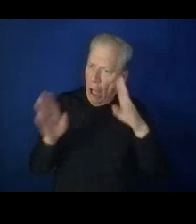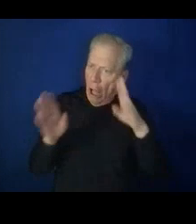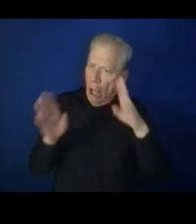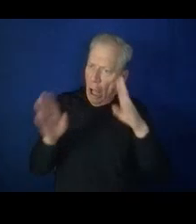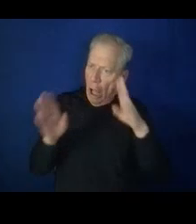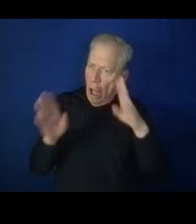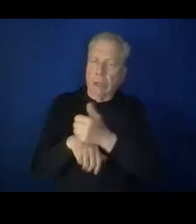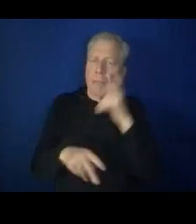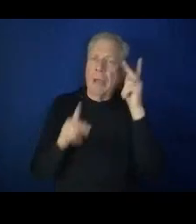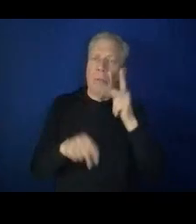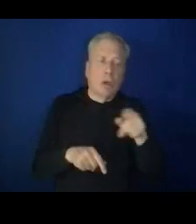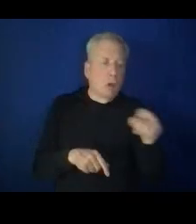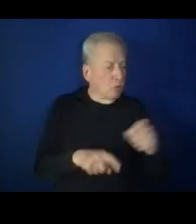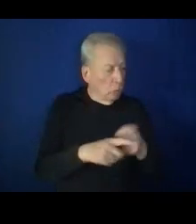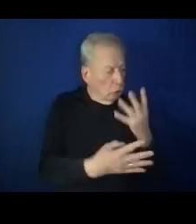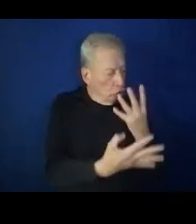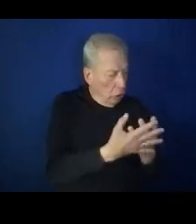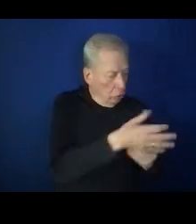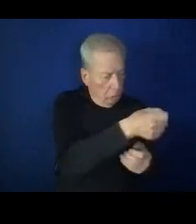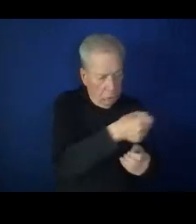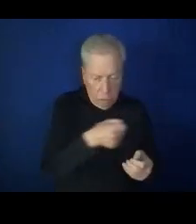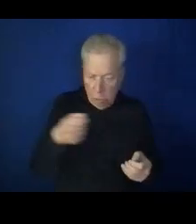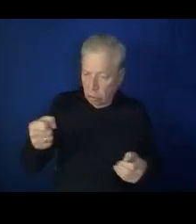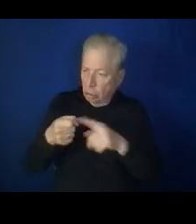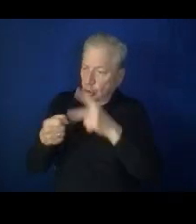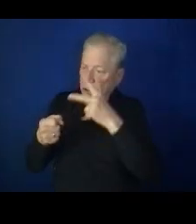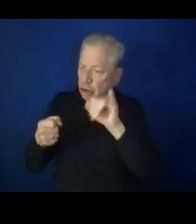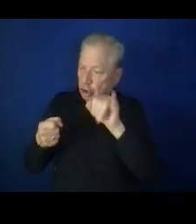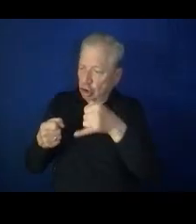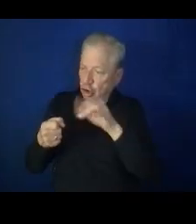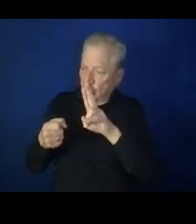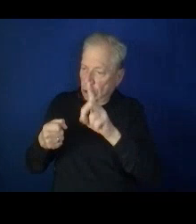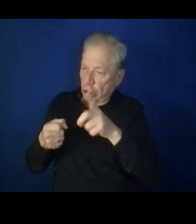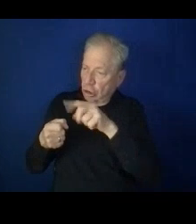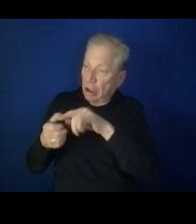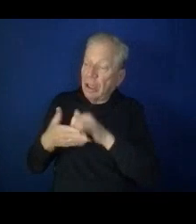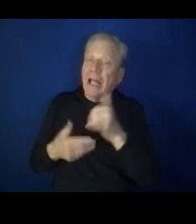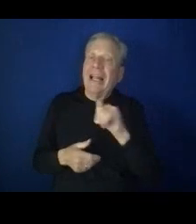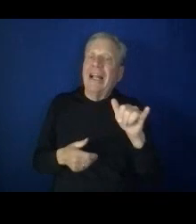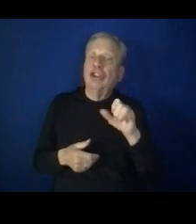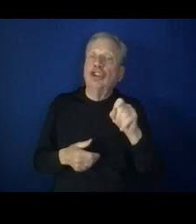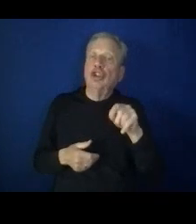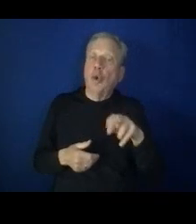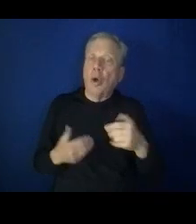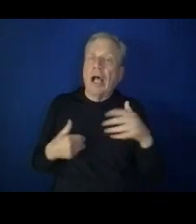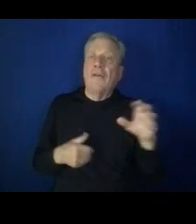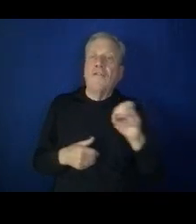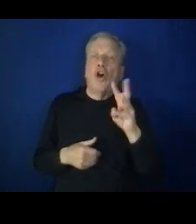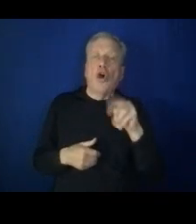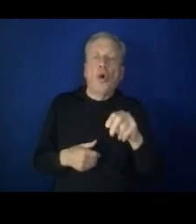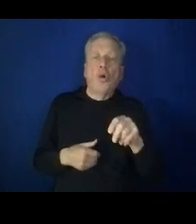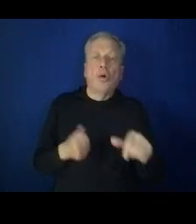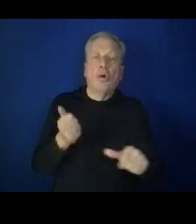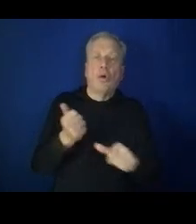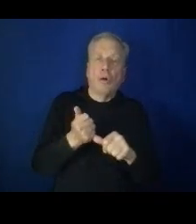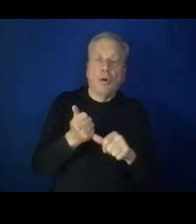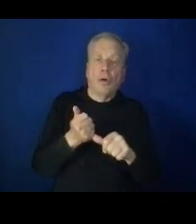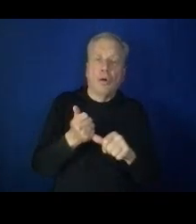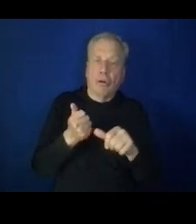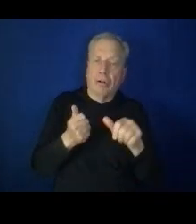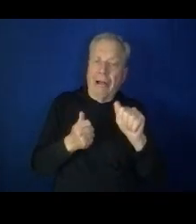so people can go right from the jail, right to see the judge. Did you know that Yellowstone has its own assistant U.S. district attorney?